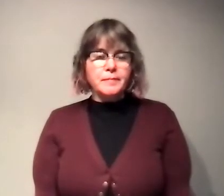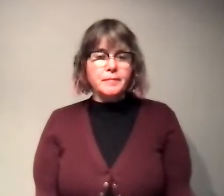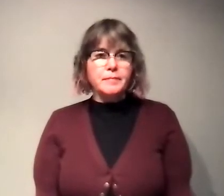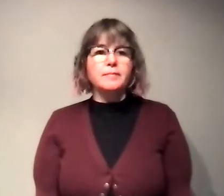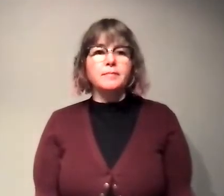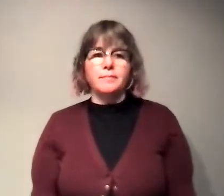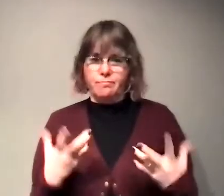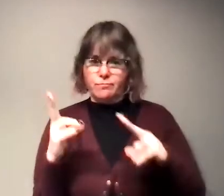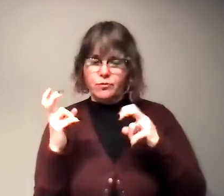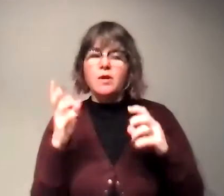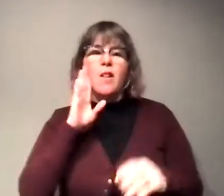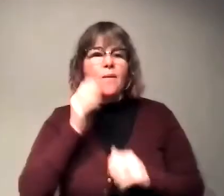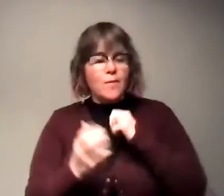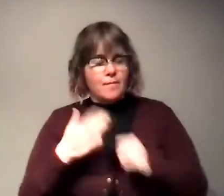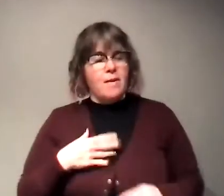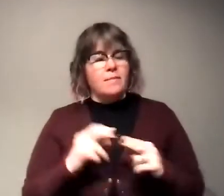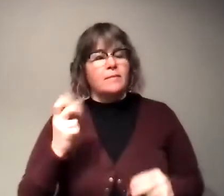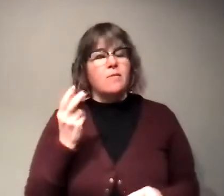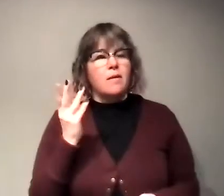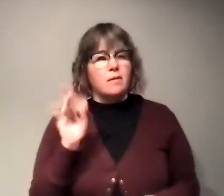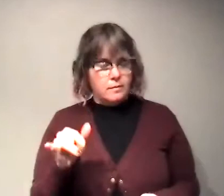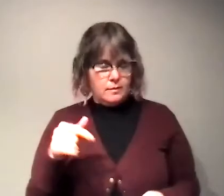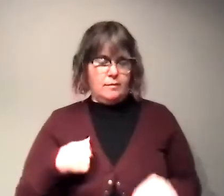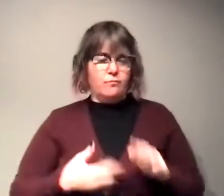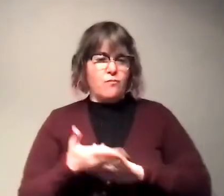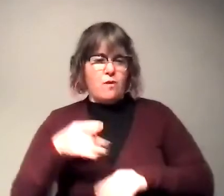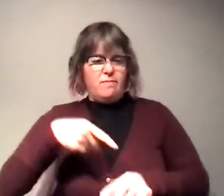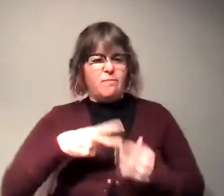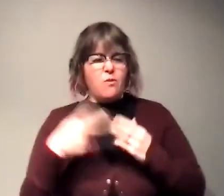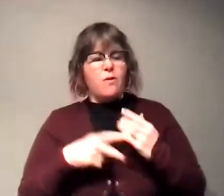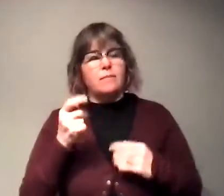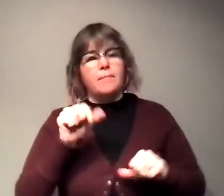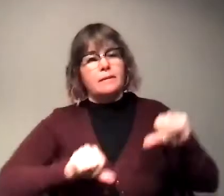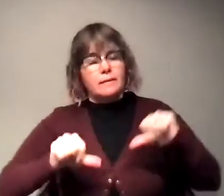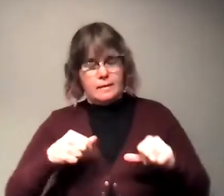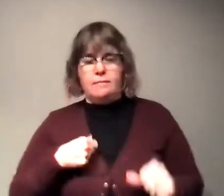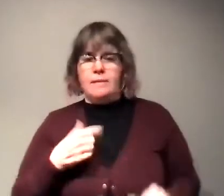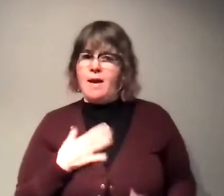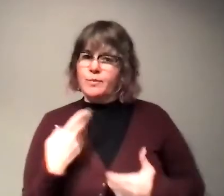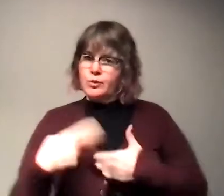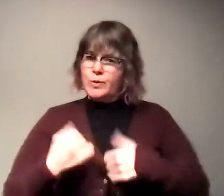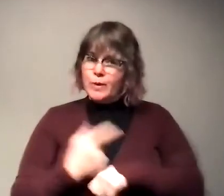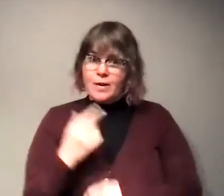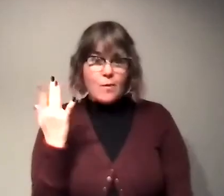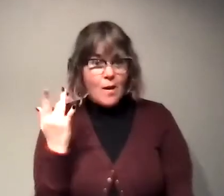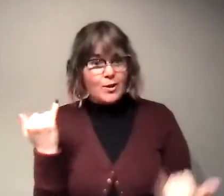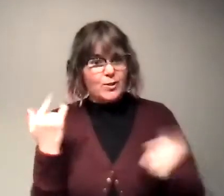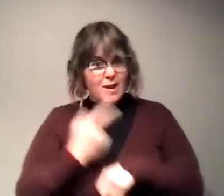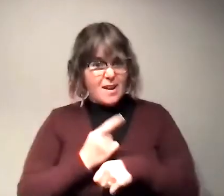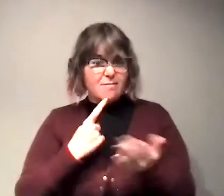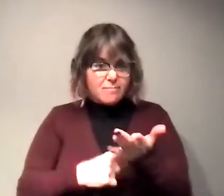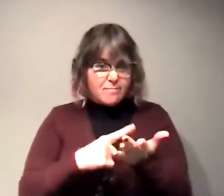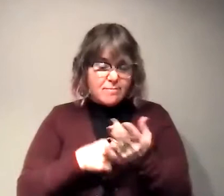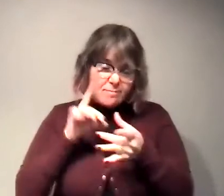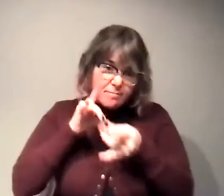All right, we're recording. Hello, everyone. My name is Sarah McAnulty. I run the Skype a Scientist program. I'm so glad that you're here because today we are going to be talking